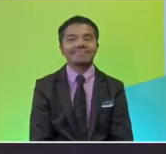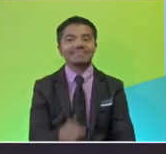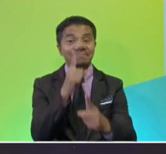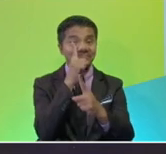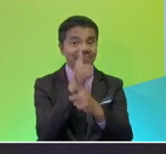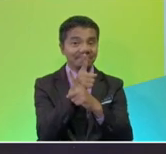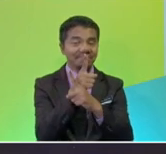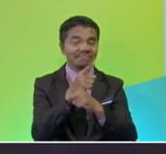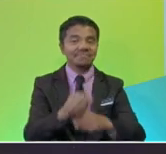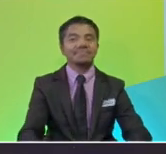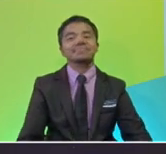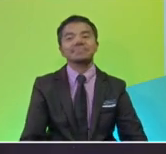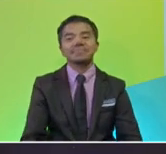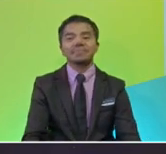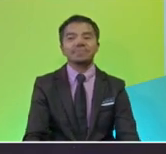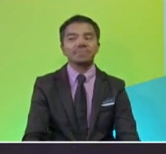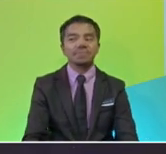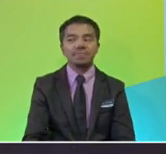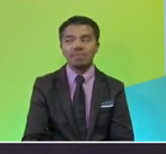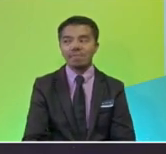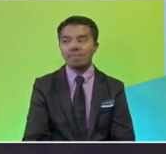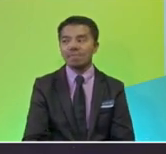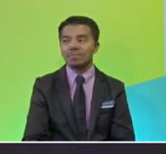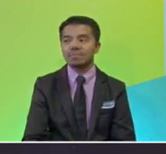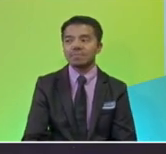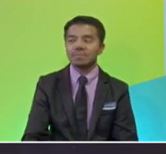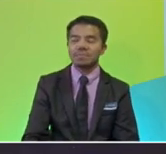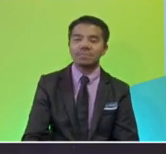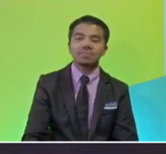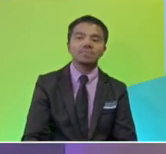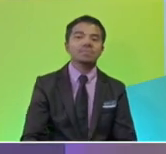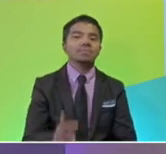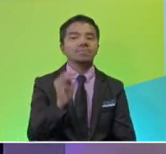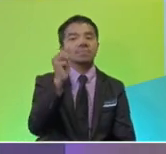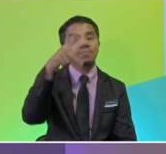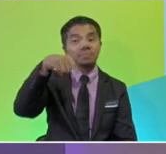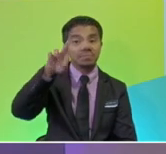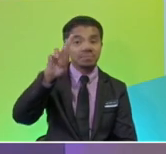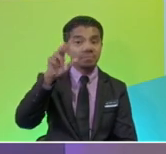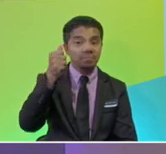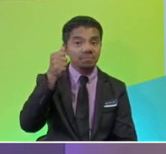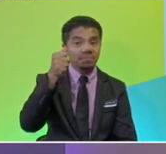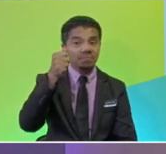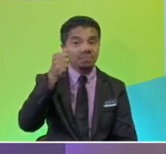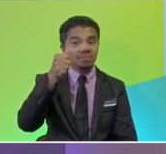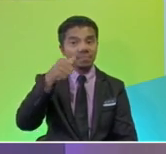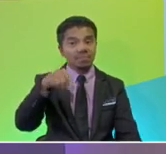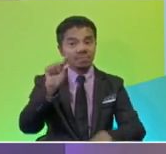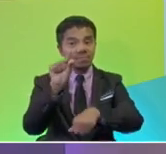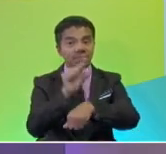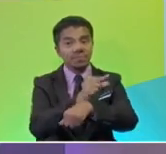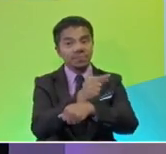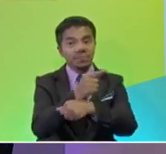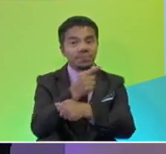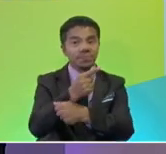way of justifying. Mempira wa mikono is using hands. It's a game that use hands, okay? But kandanda, you have to use your feet